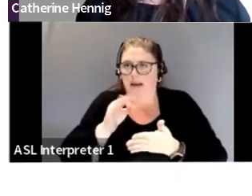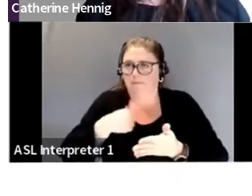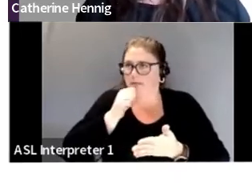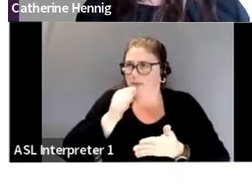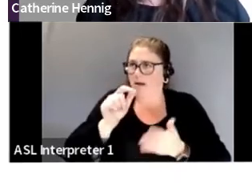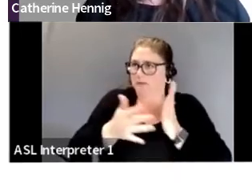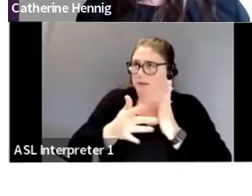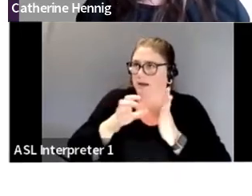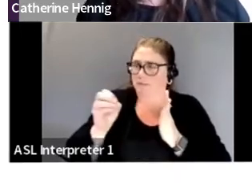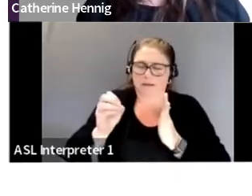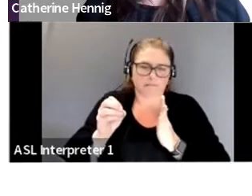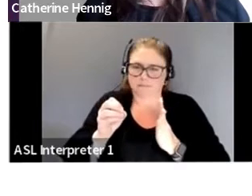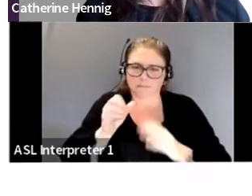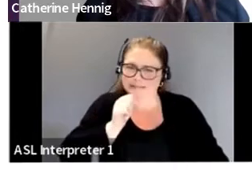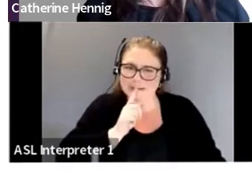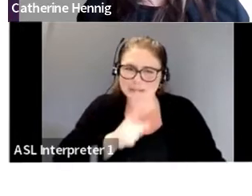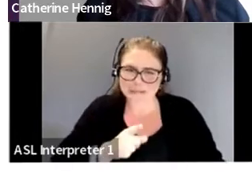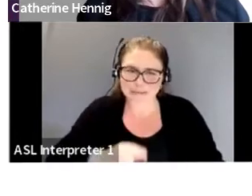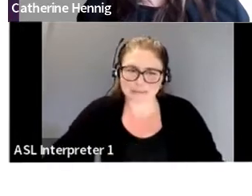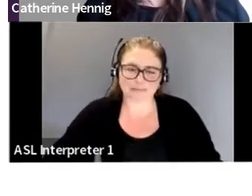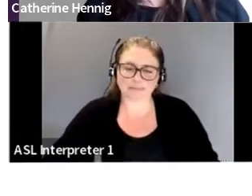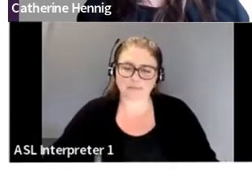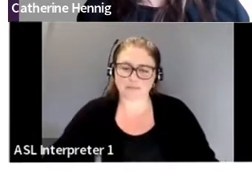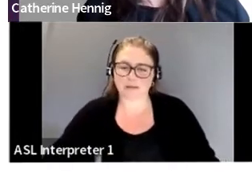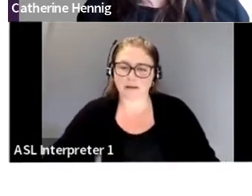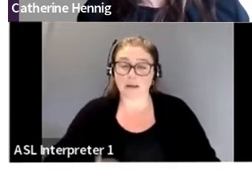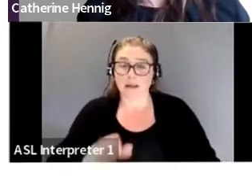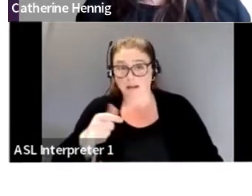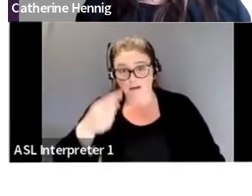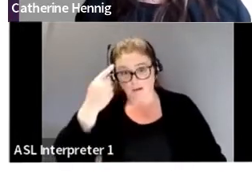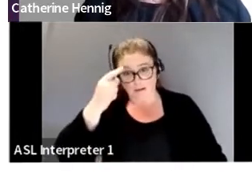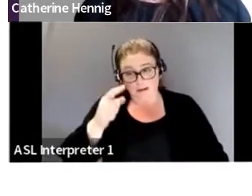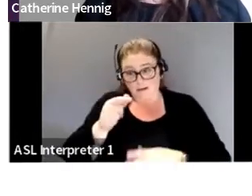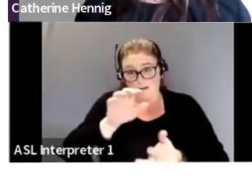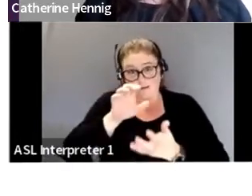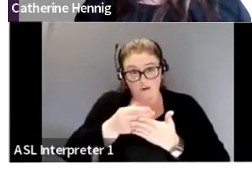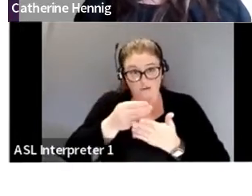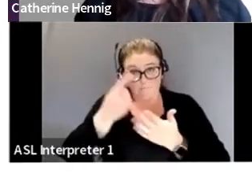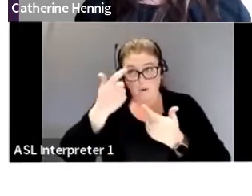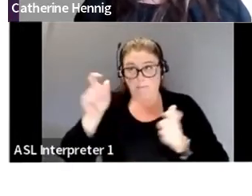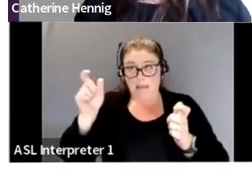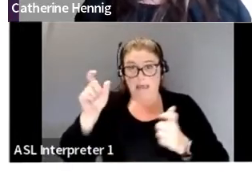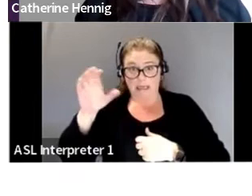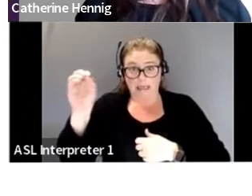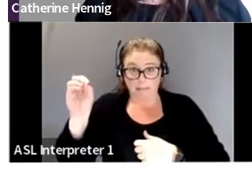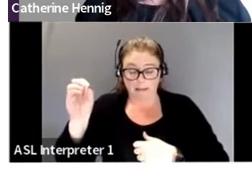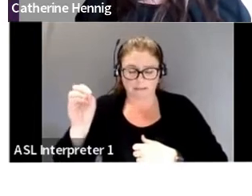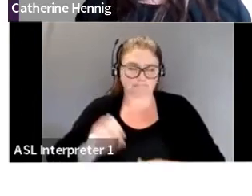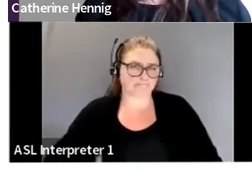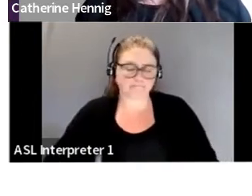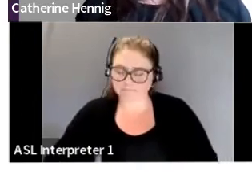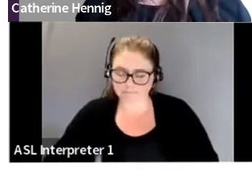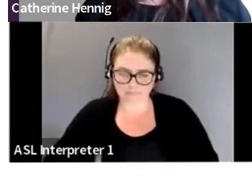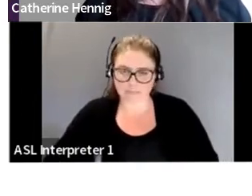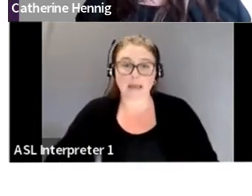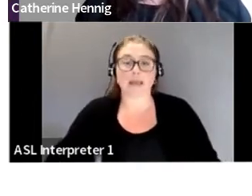Perfect. Okay, the fourth and final myth that we're going to go over is that grants are only for big folks. This couldn't be further from the truth. While there are some